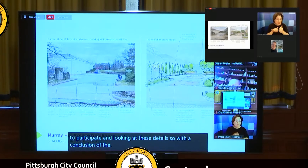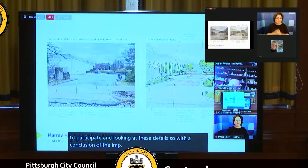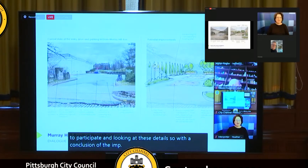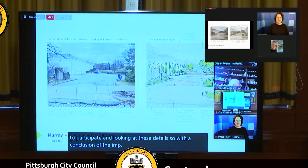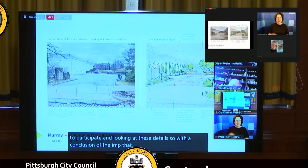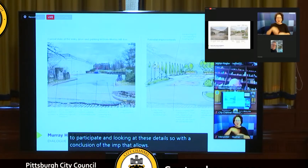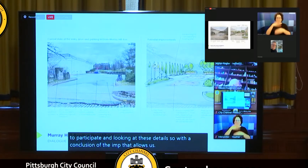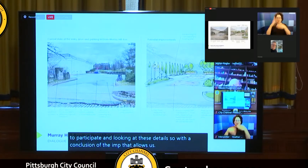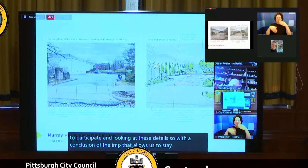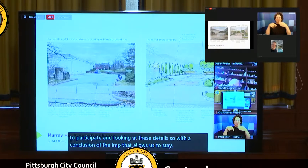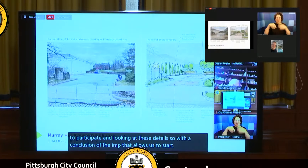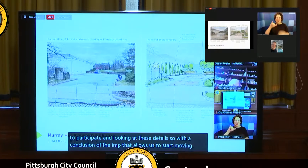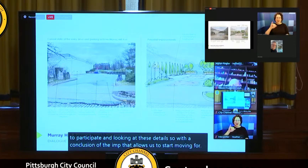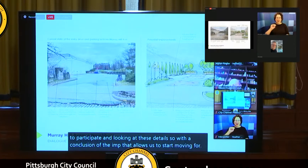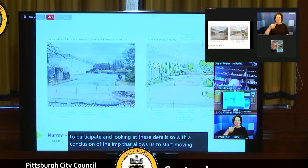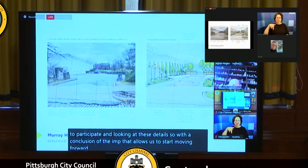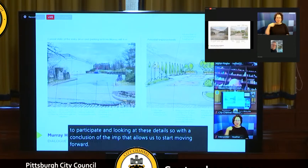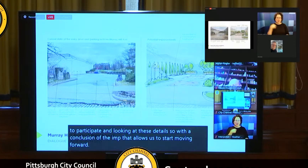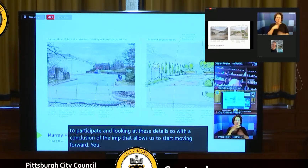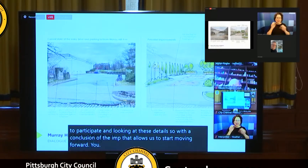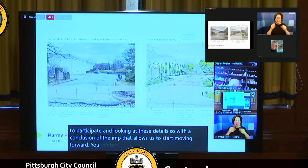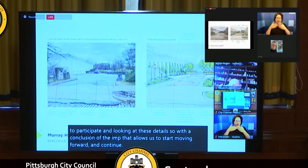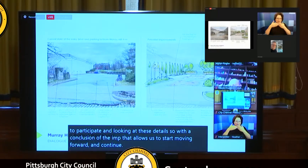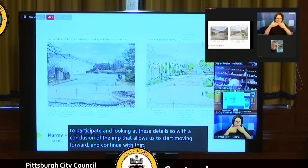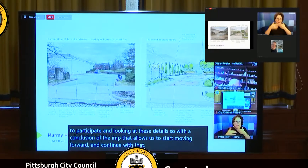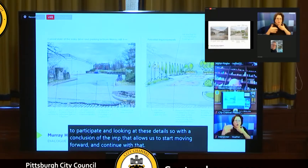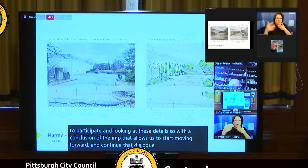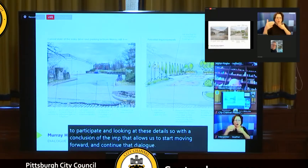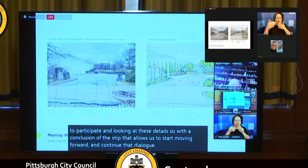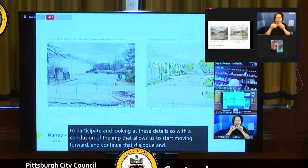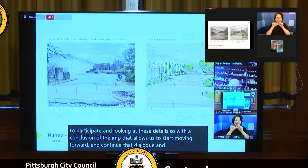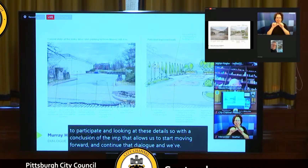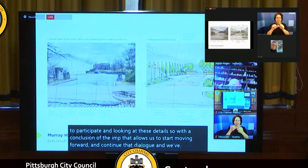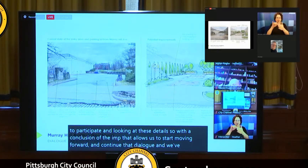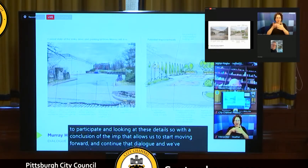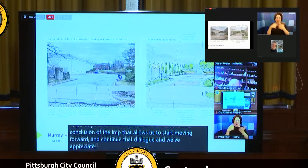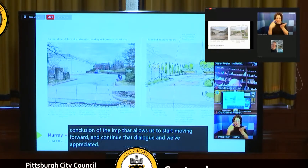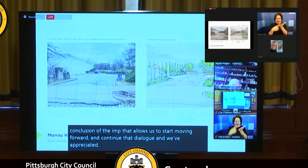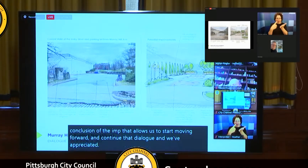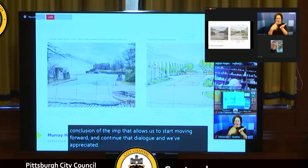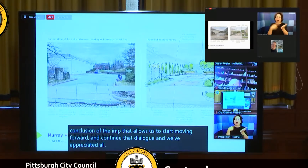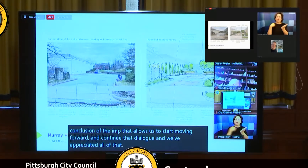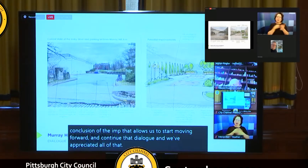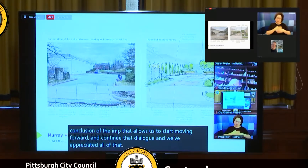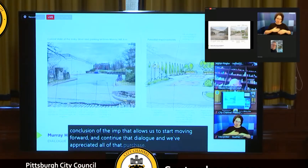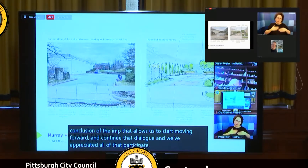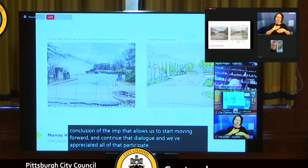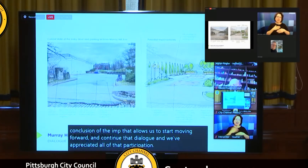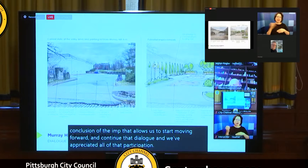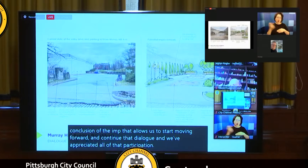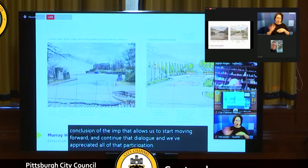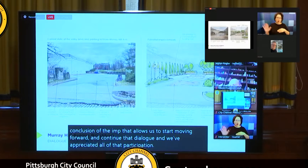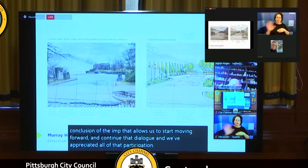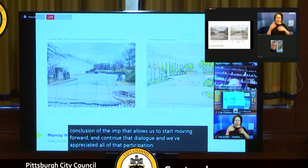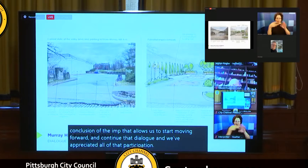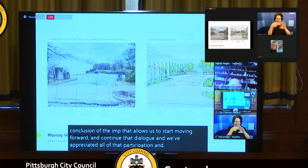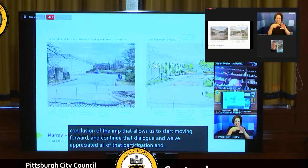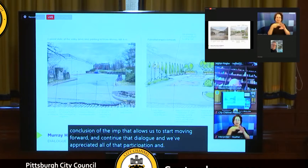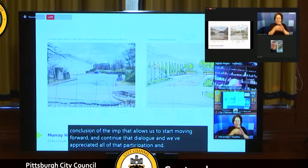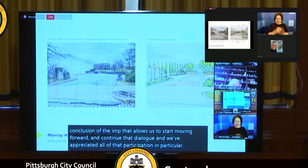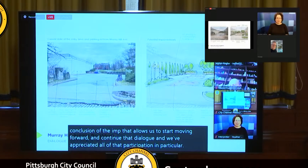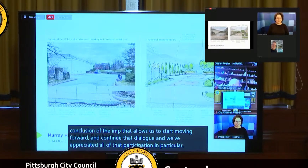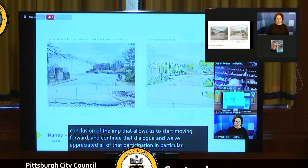allows us to start moving forward and continuing that dialogue. And we've appreciated all of that participation, in